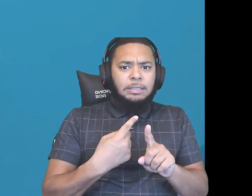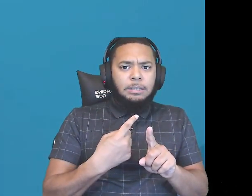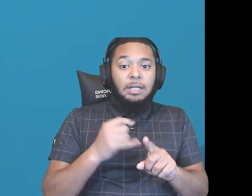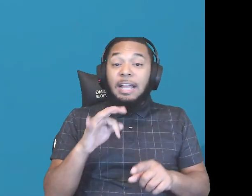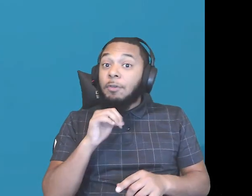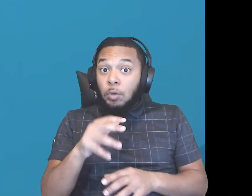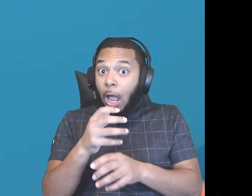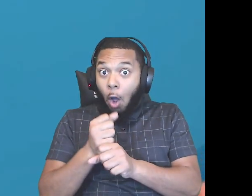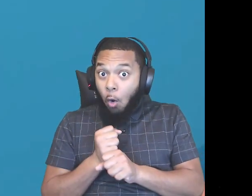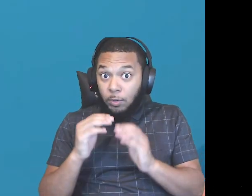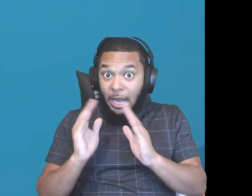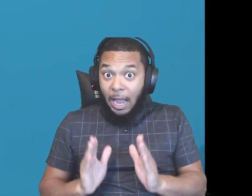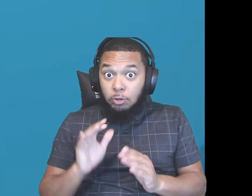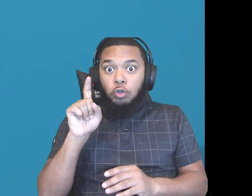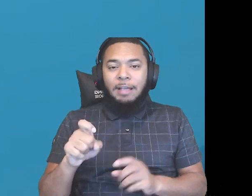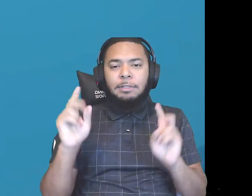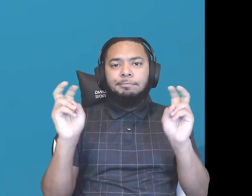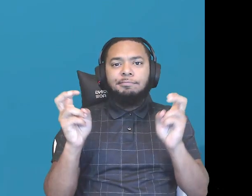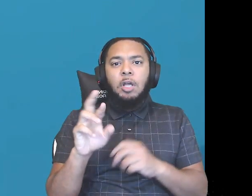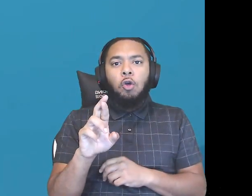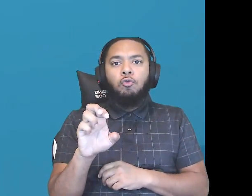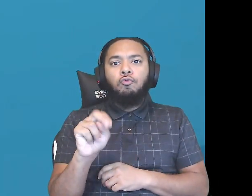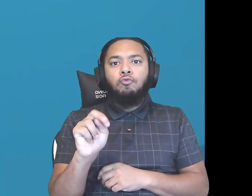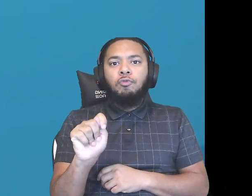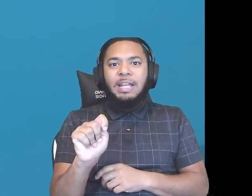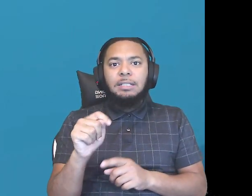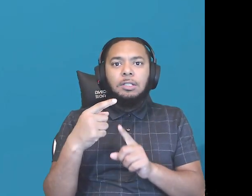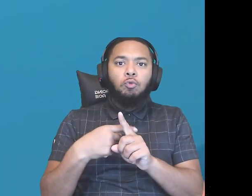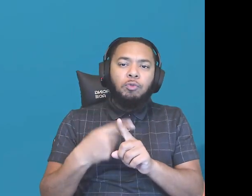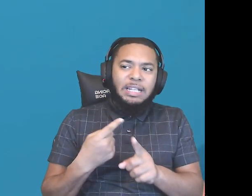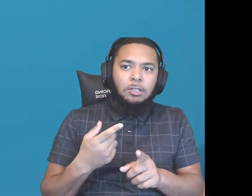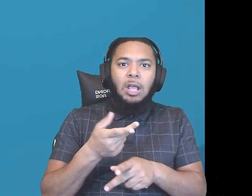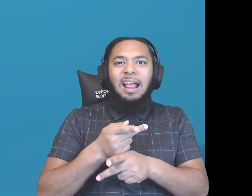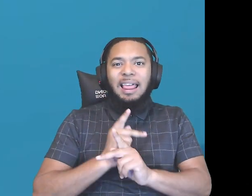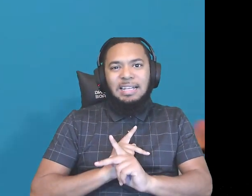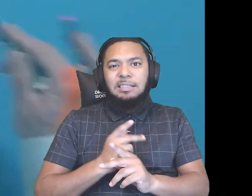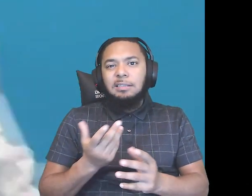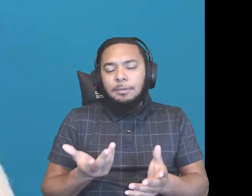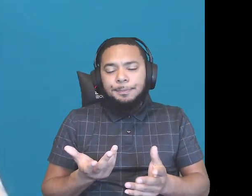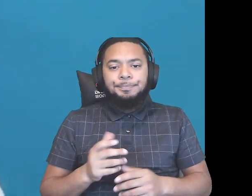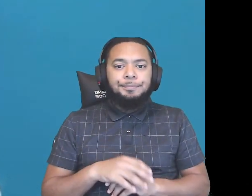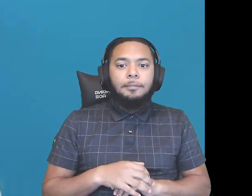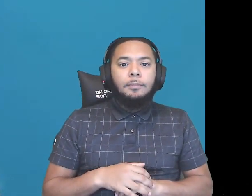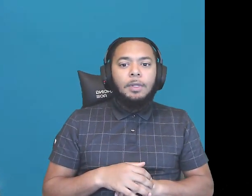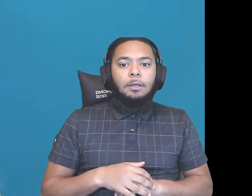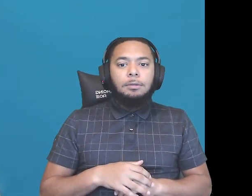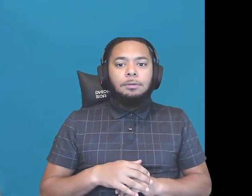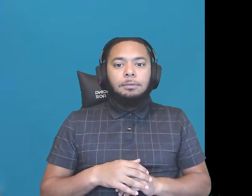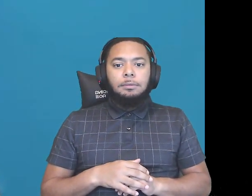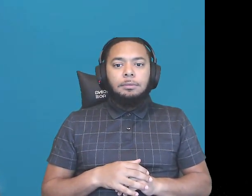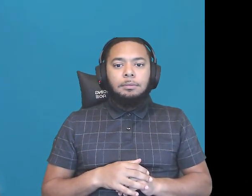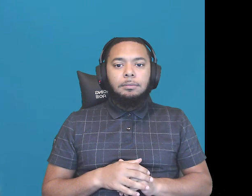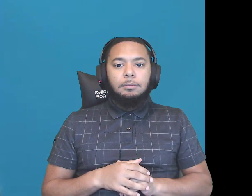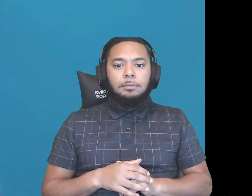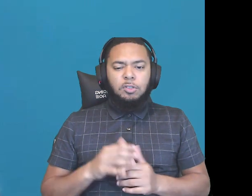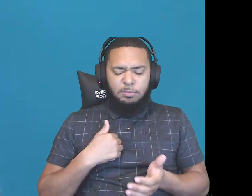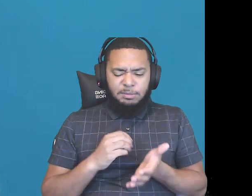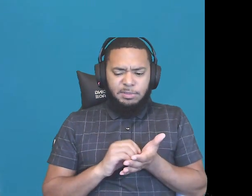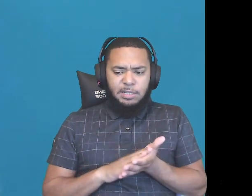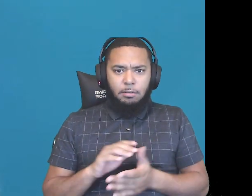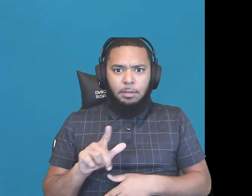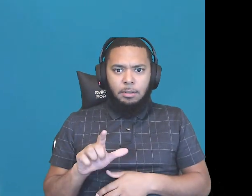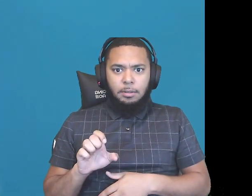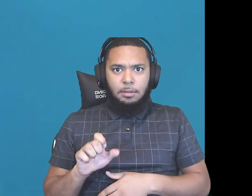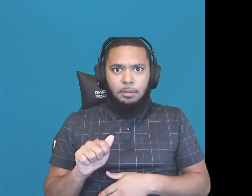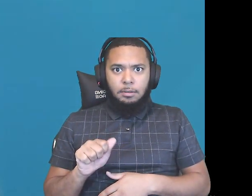your own house, you have to rent someone else's. Sometimes that's called leasing. All right. I can just write that down there. a little